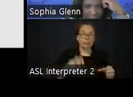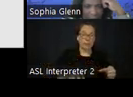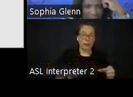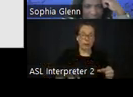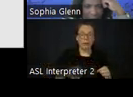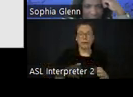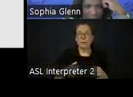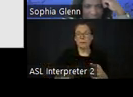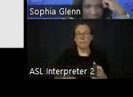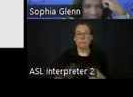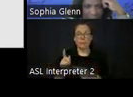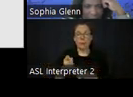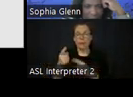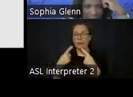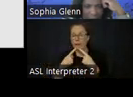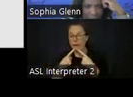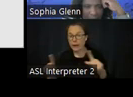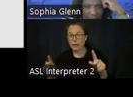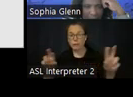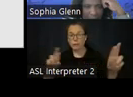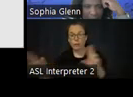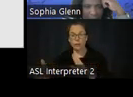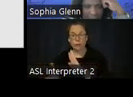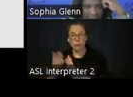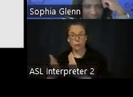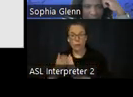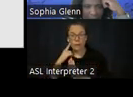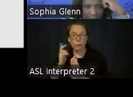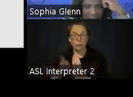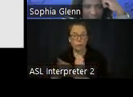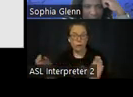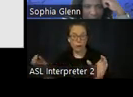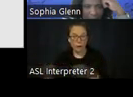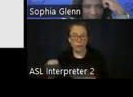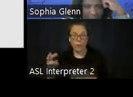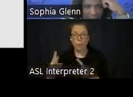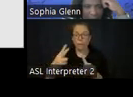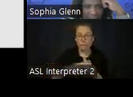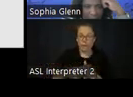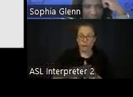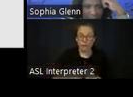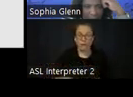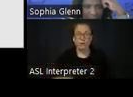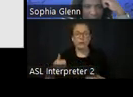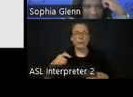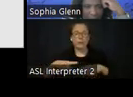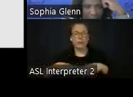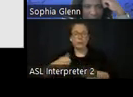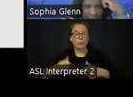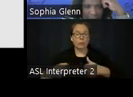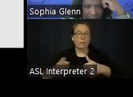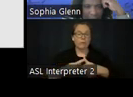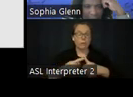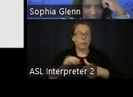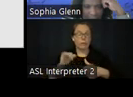petitions, whichever happens first. The individual can choose to apply for the board if they no longer run for office